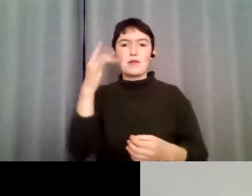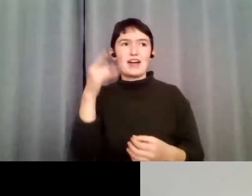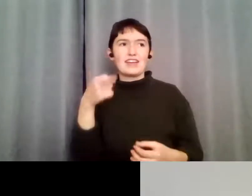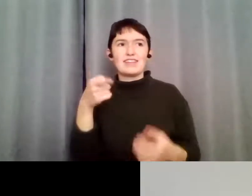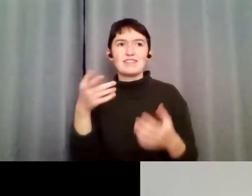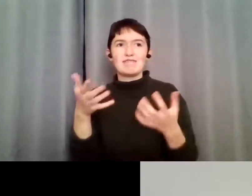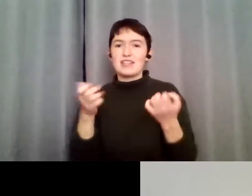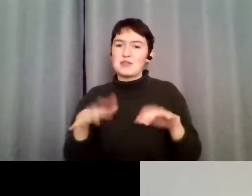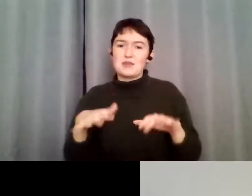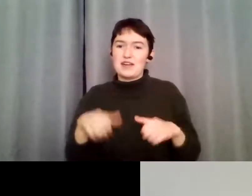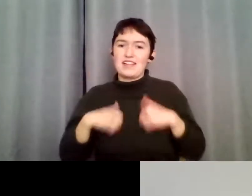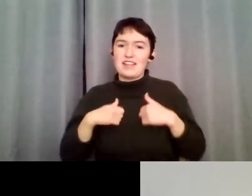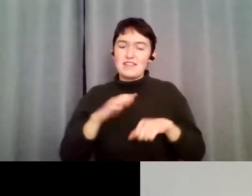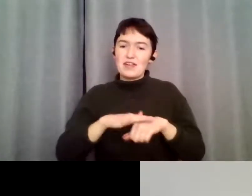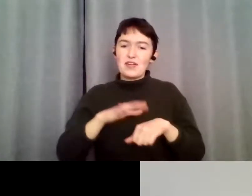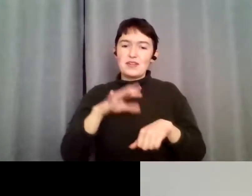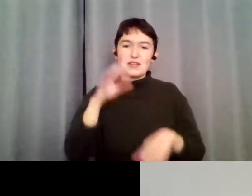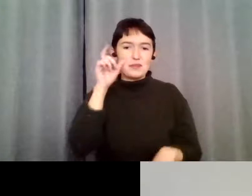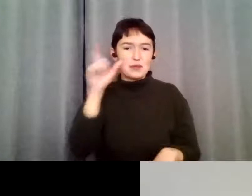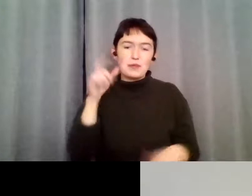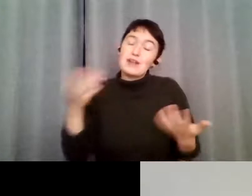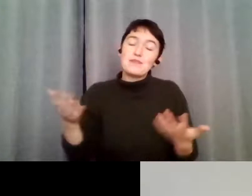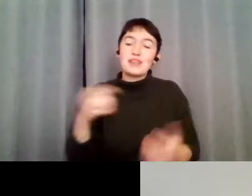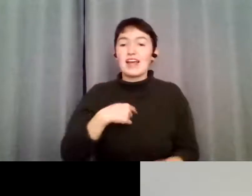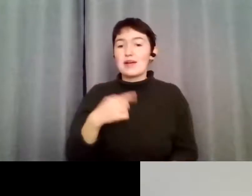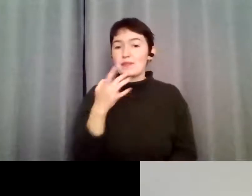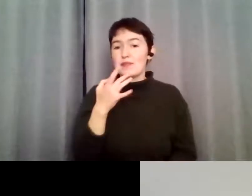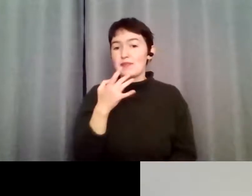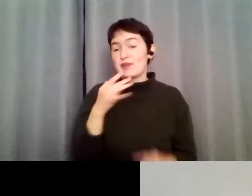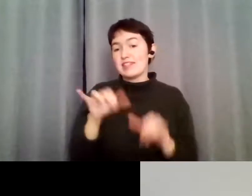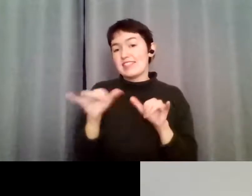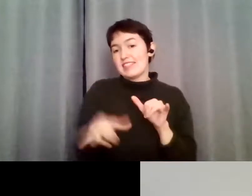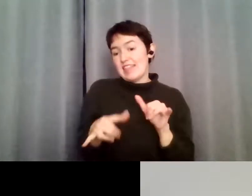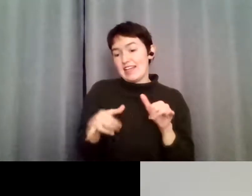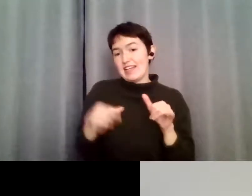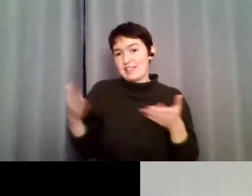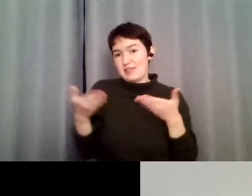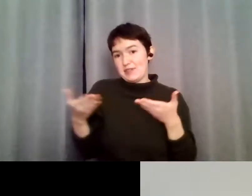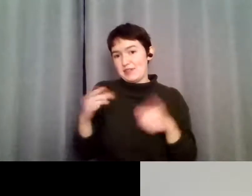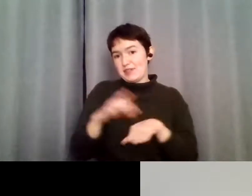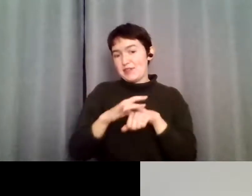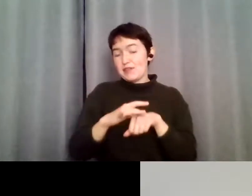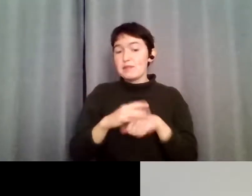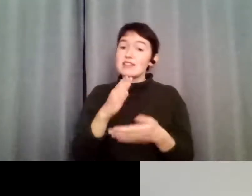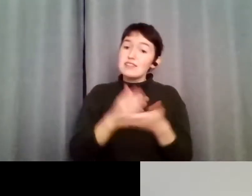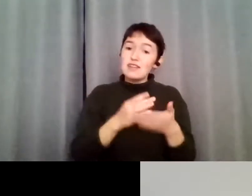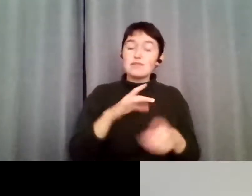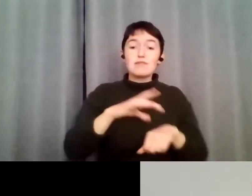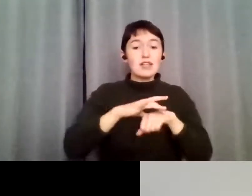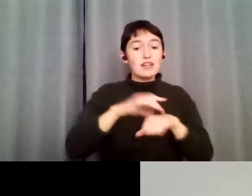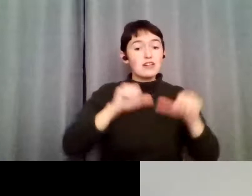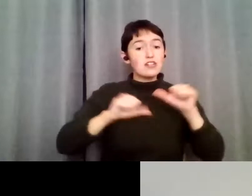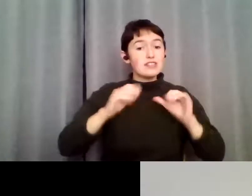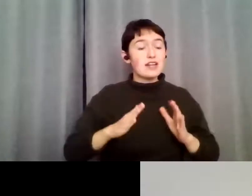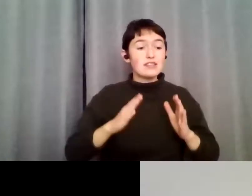but yeah, I prefer to stay here. But some planetary scientists are really interested in going to the moon, and some of them